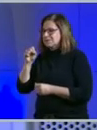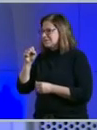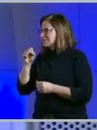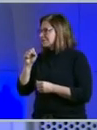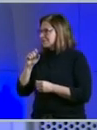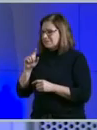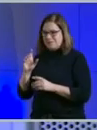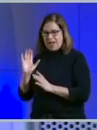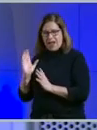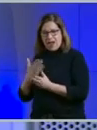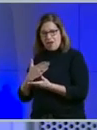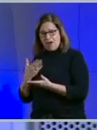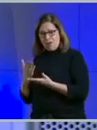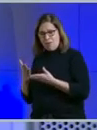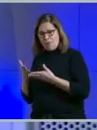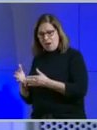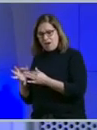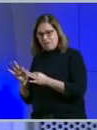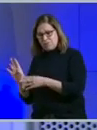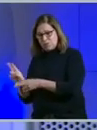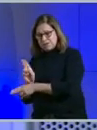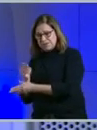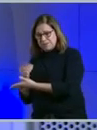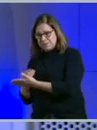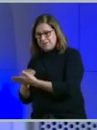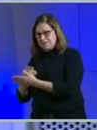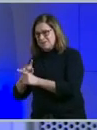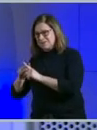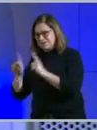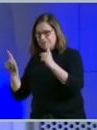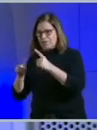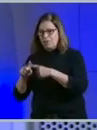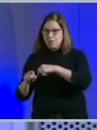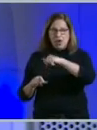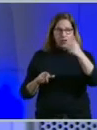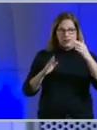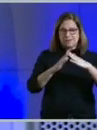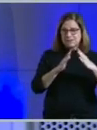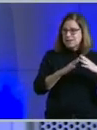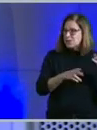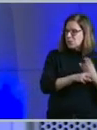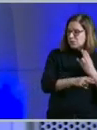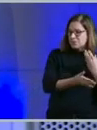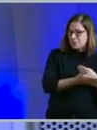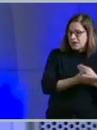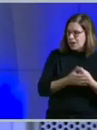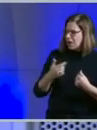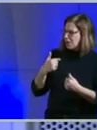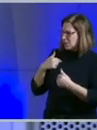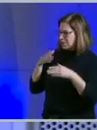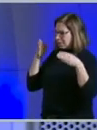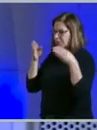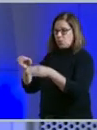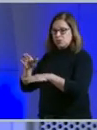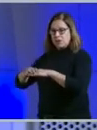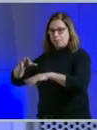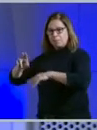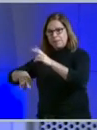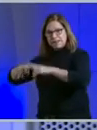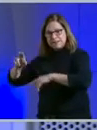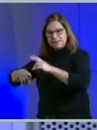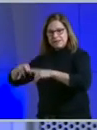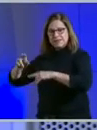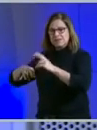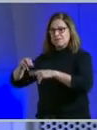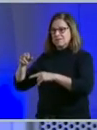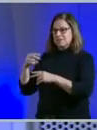of Columbia. So there's been investments in the infrastructure of the city. We're still building bridges and building schools, but this administration, this